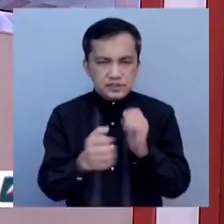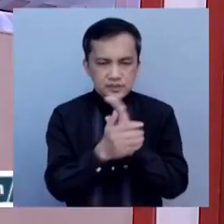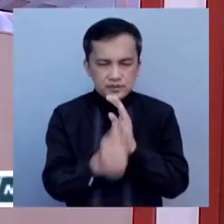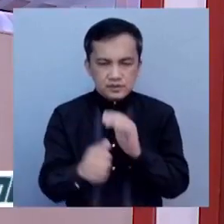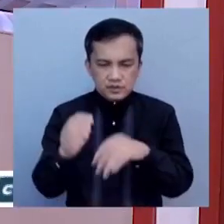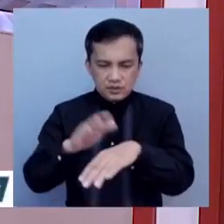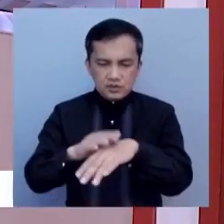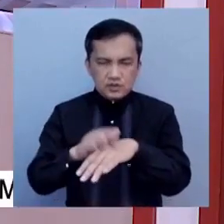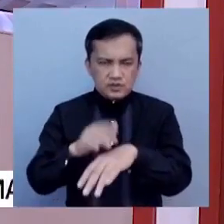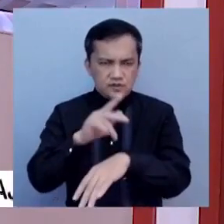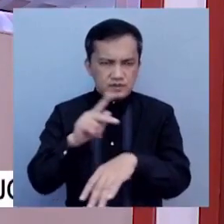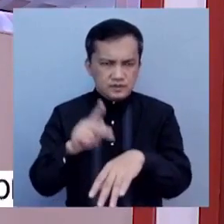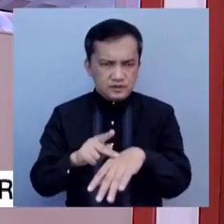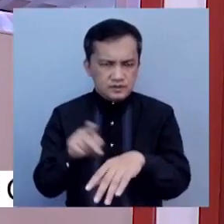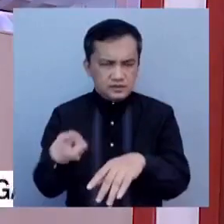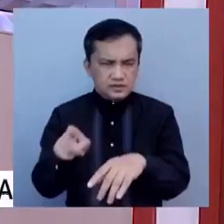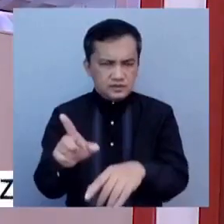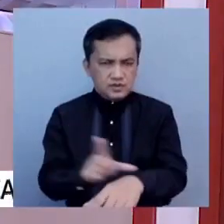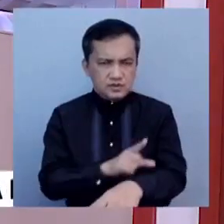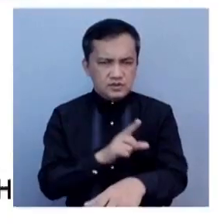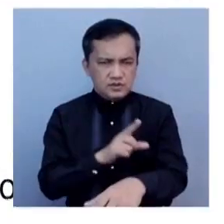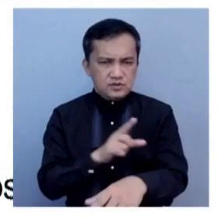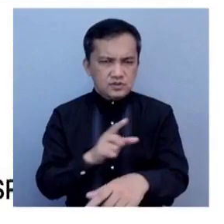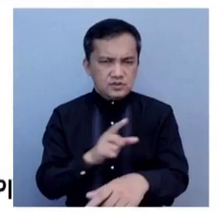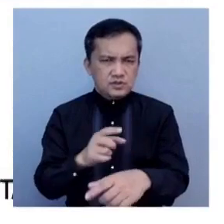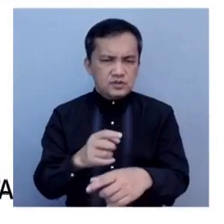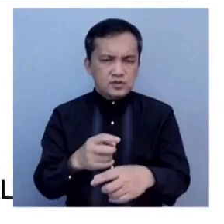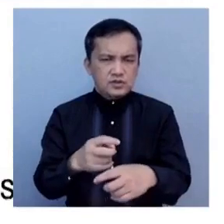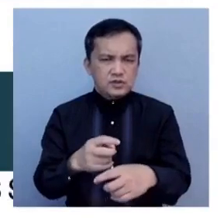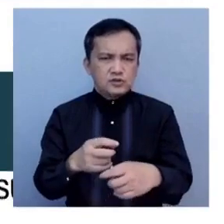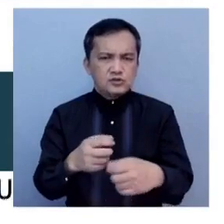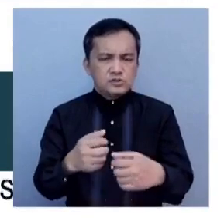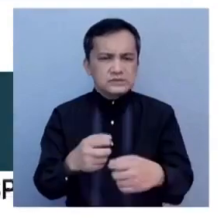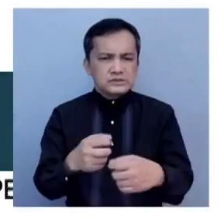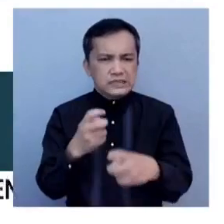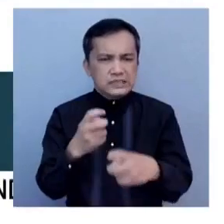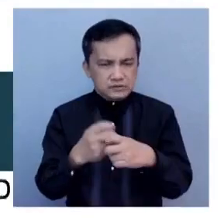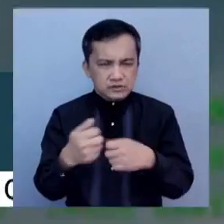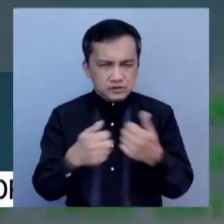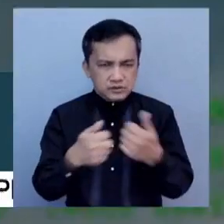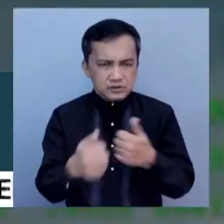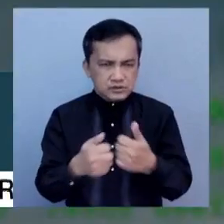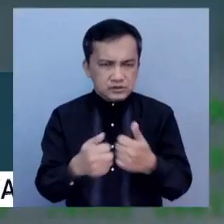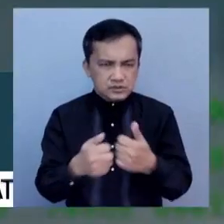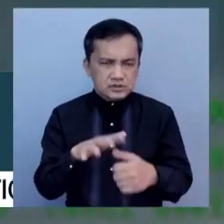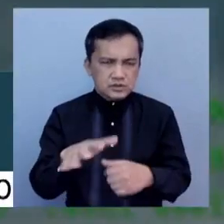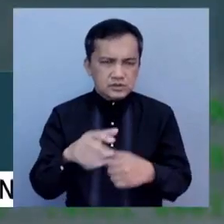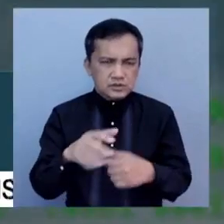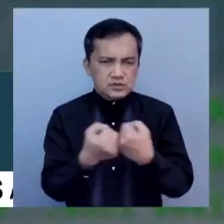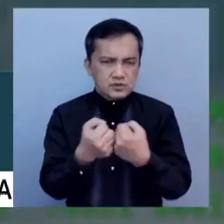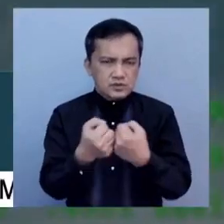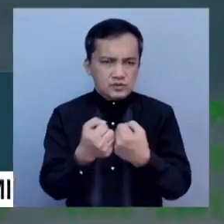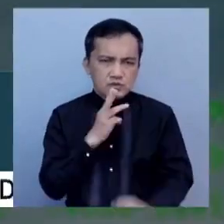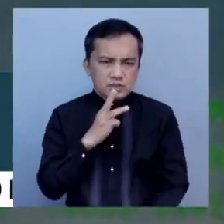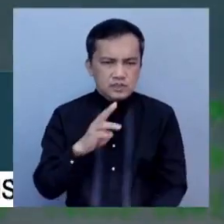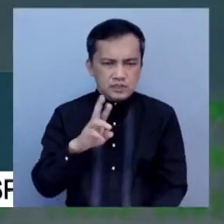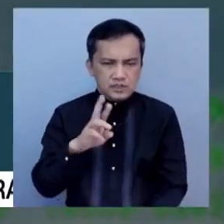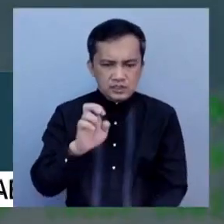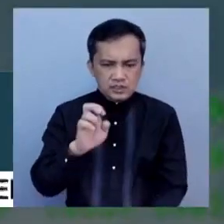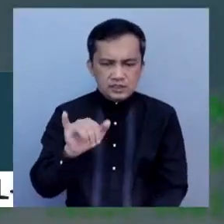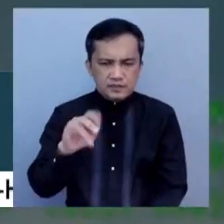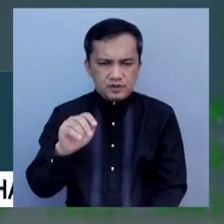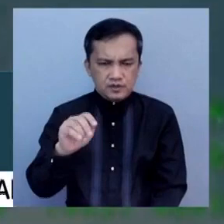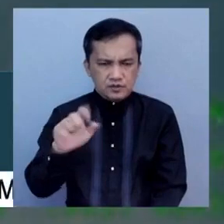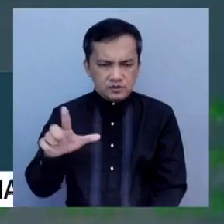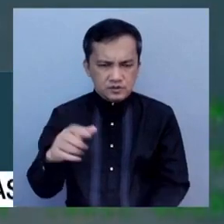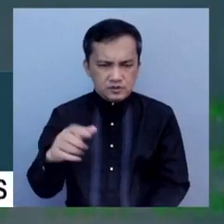Philippines is in for a long and hard contest with China over disputed waters. Ray Powell believes it will take some time for China to